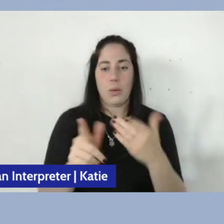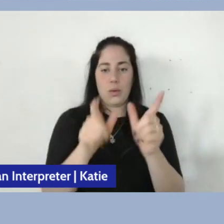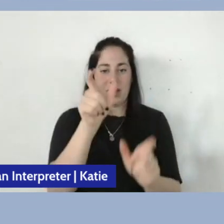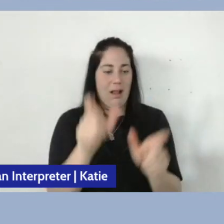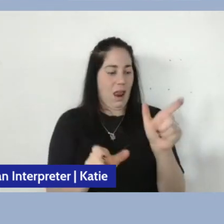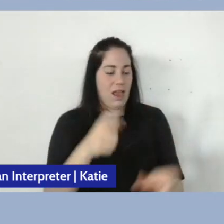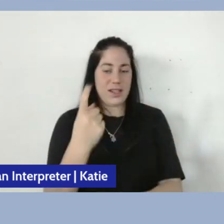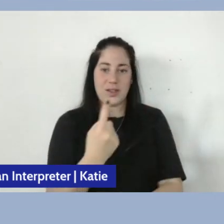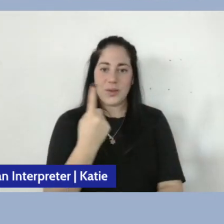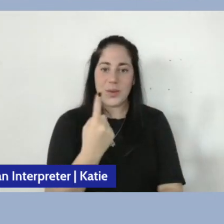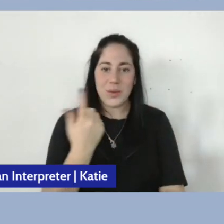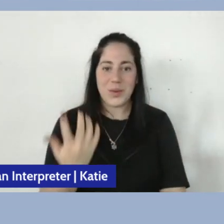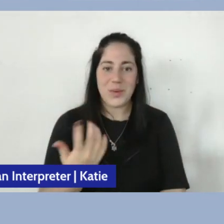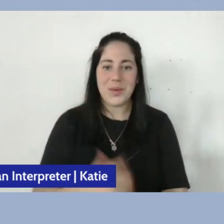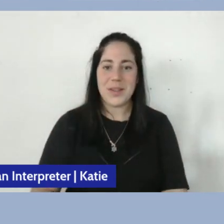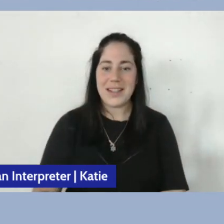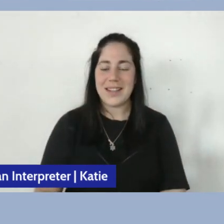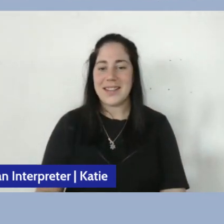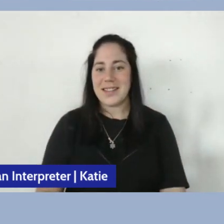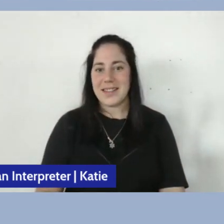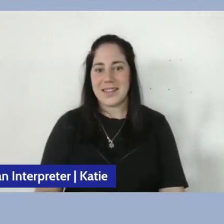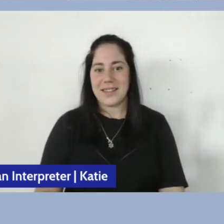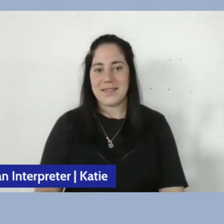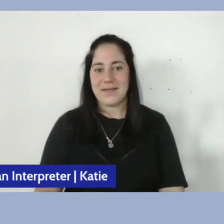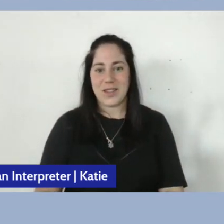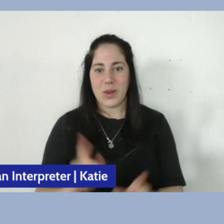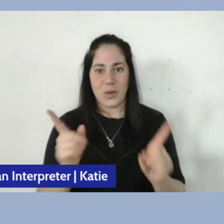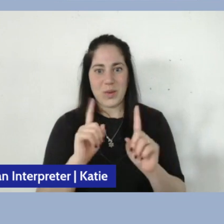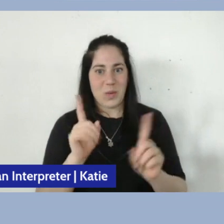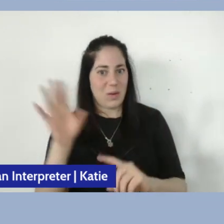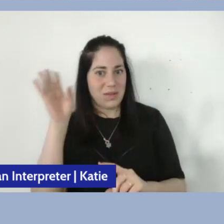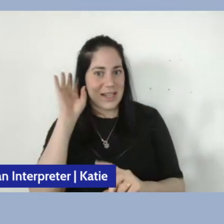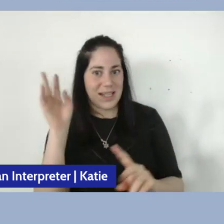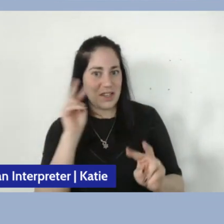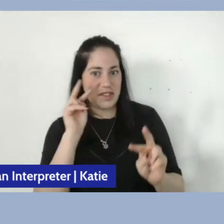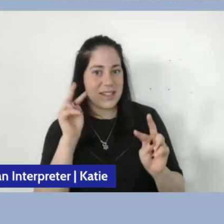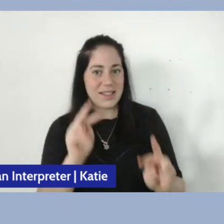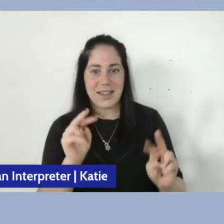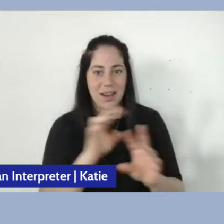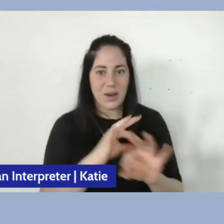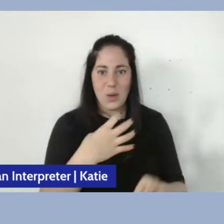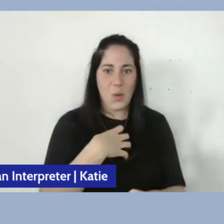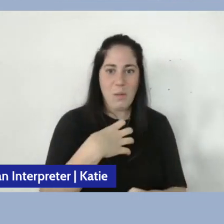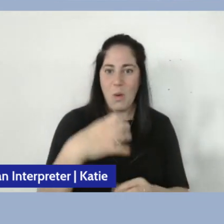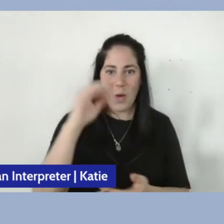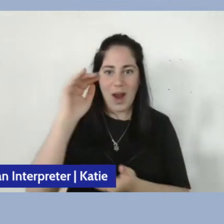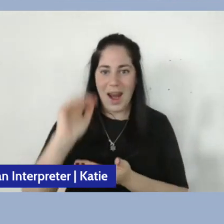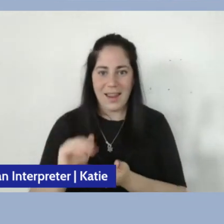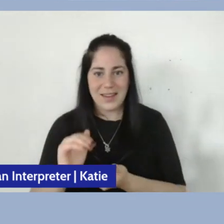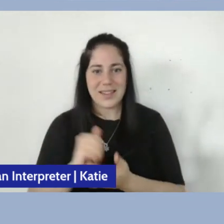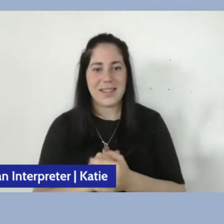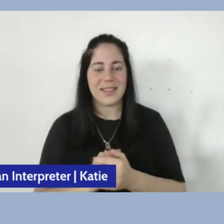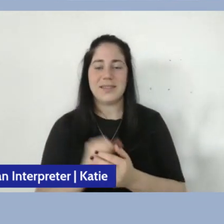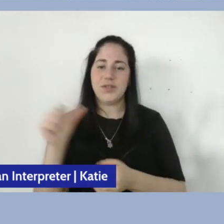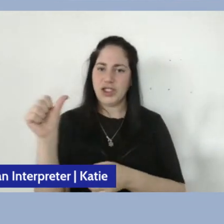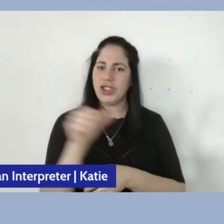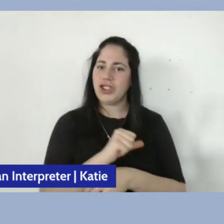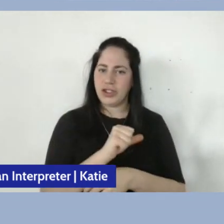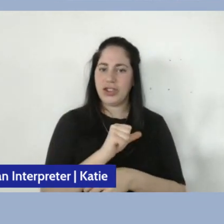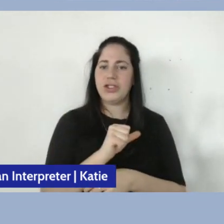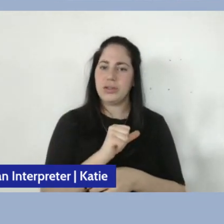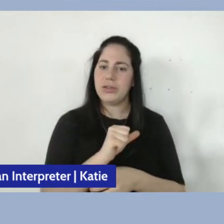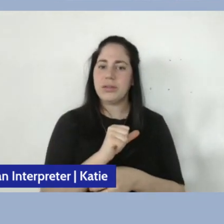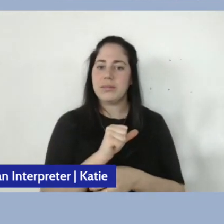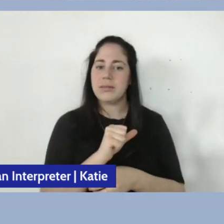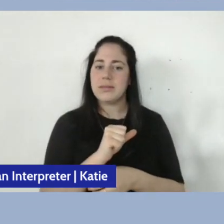So we convey into the other language what we hear or see, no more, no less. It should reflect the performance. We're looking at the performance